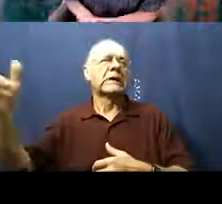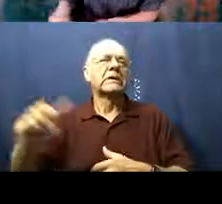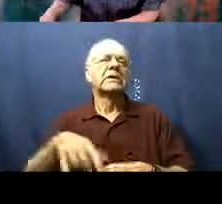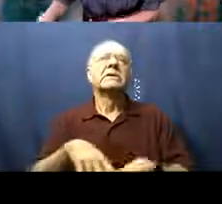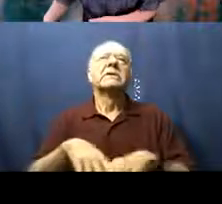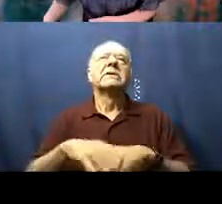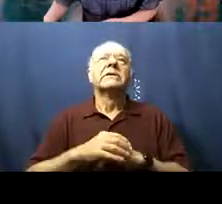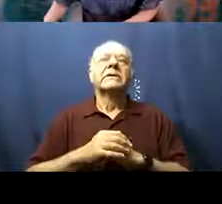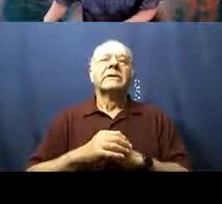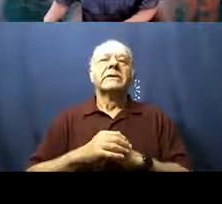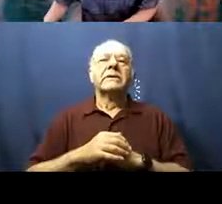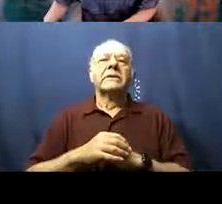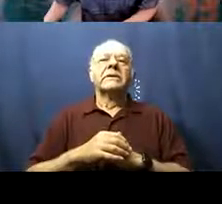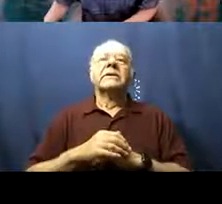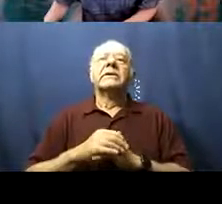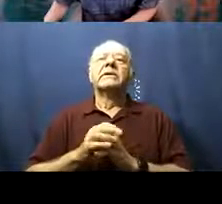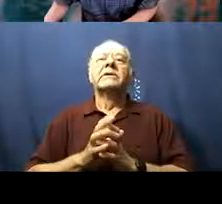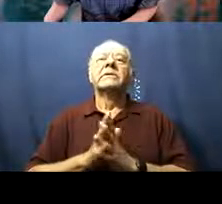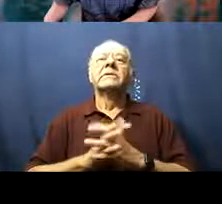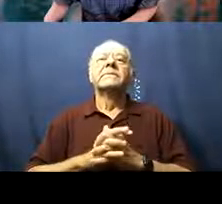initial focus.